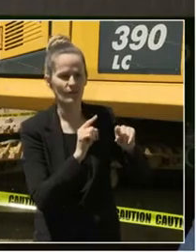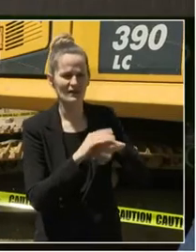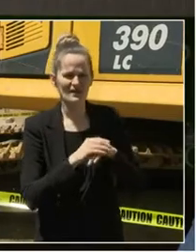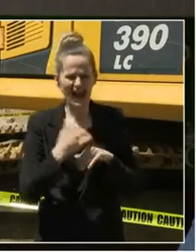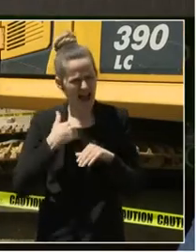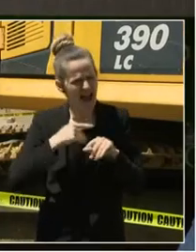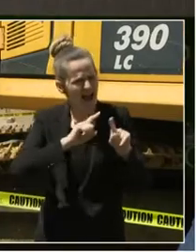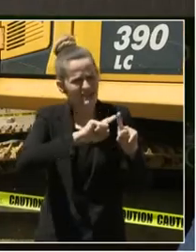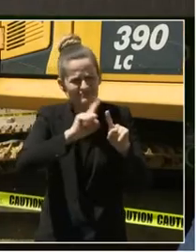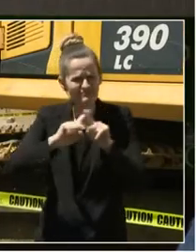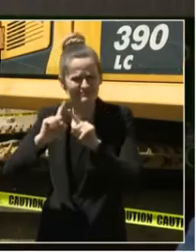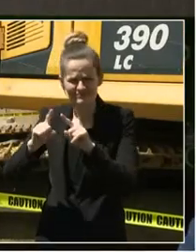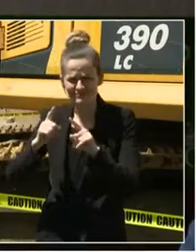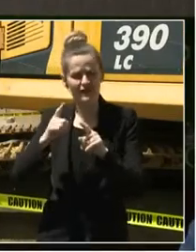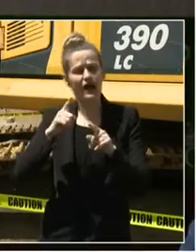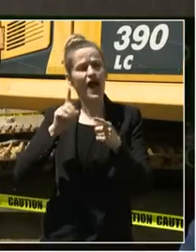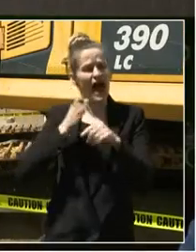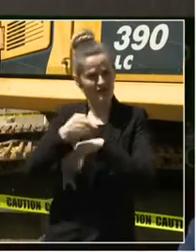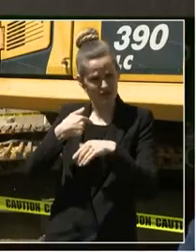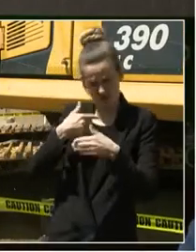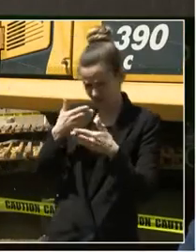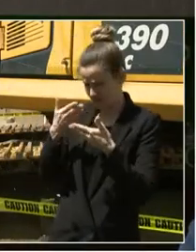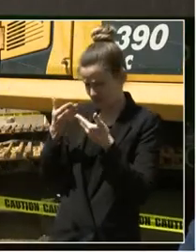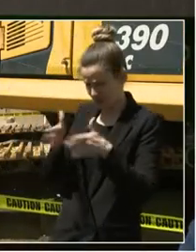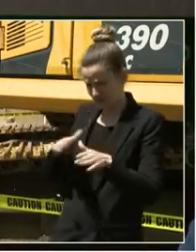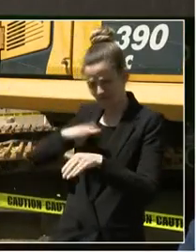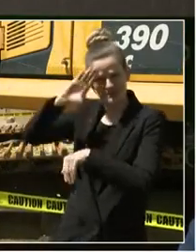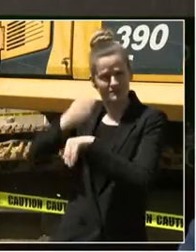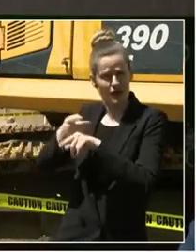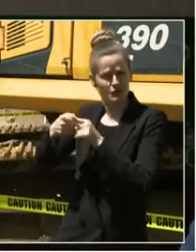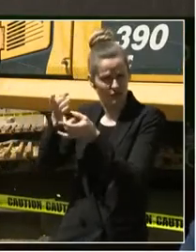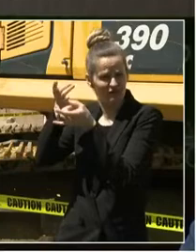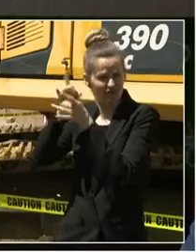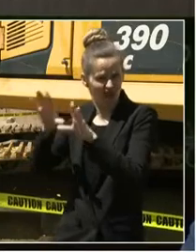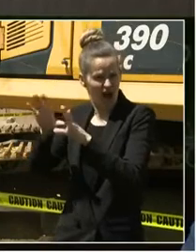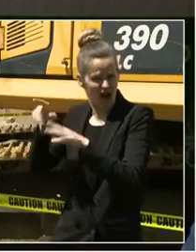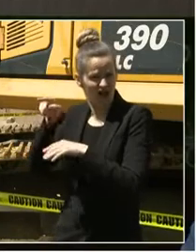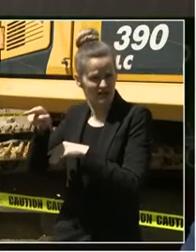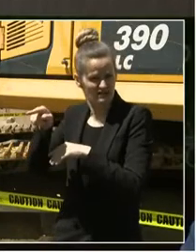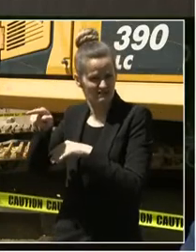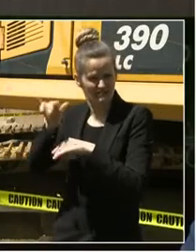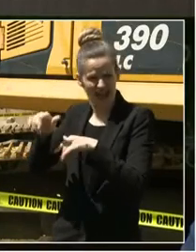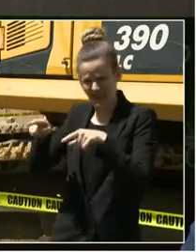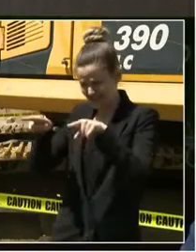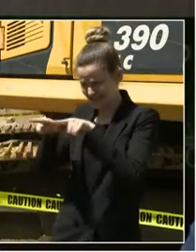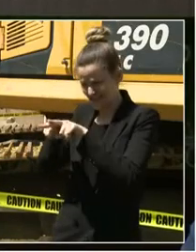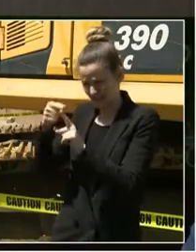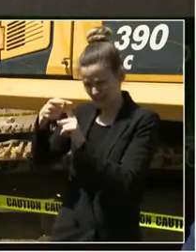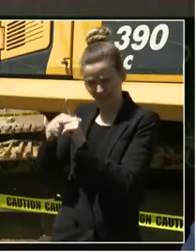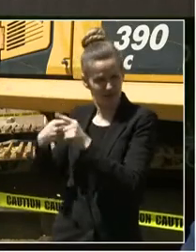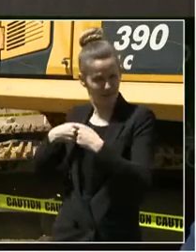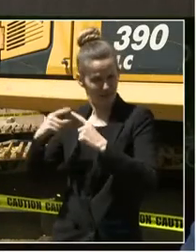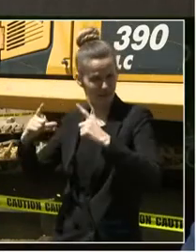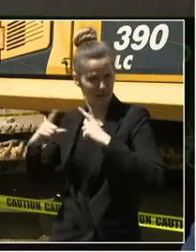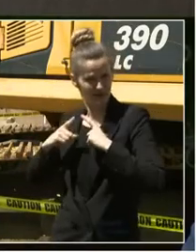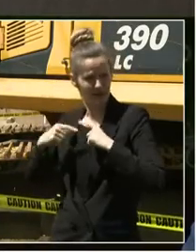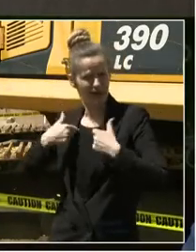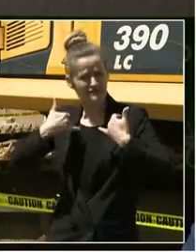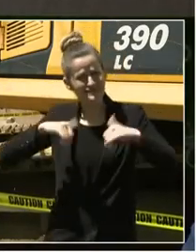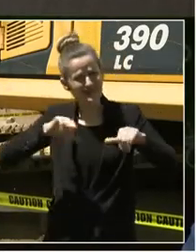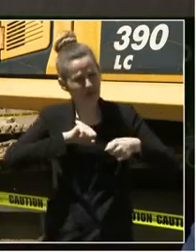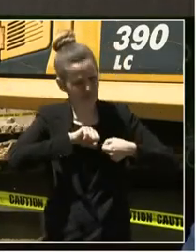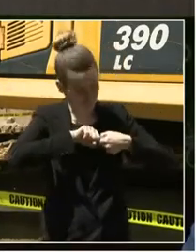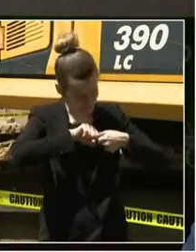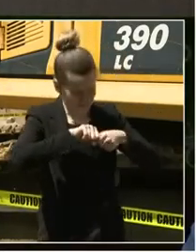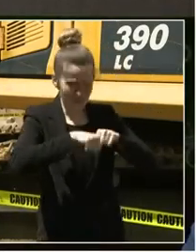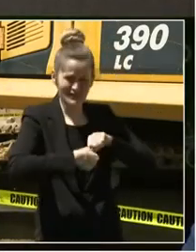to violence the same month I retired, so I was dealing with a lot of grief. The